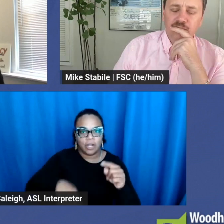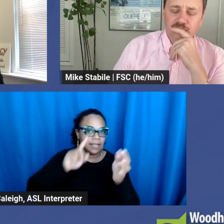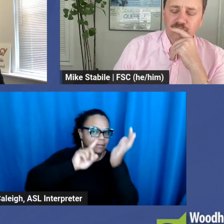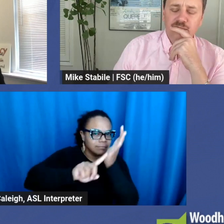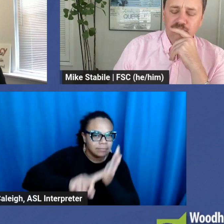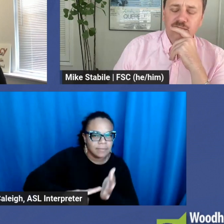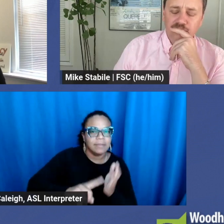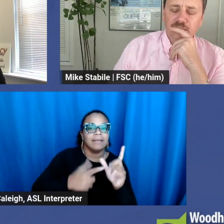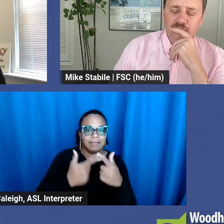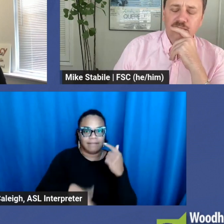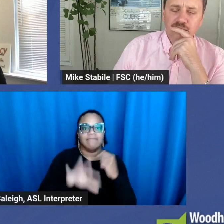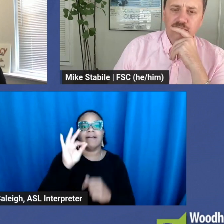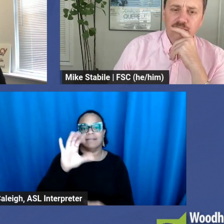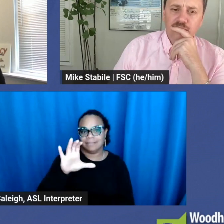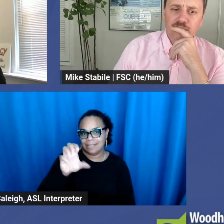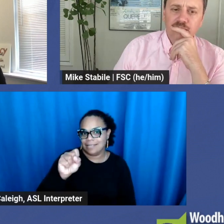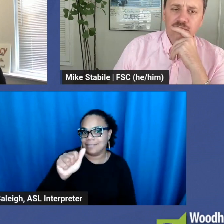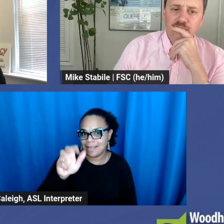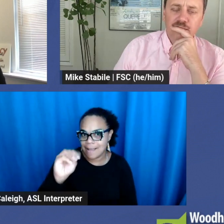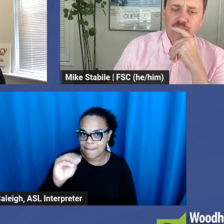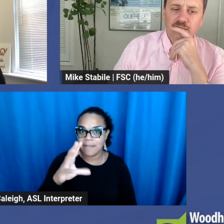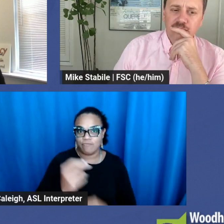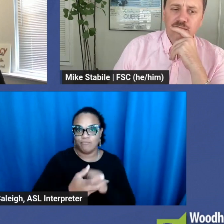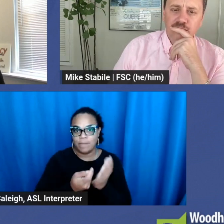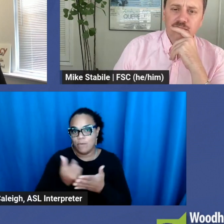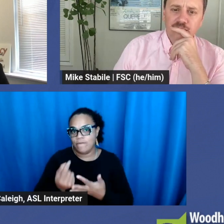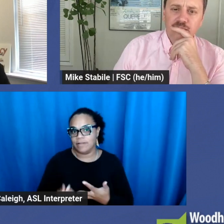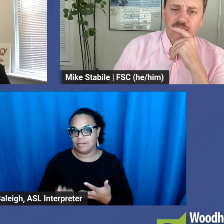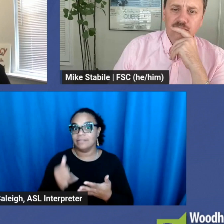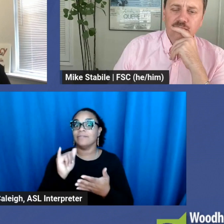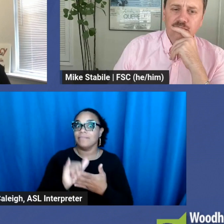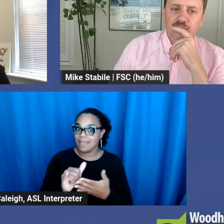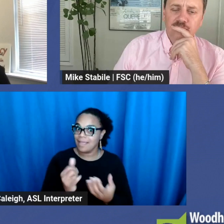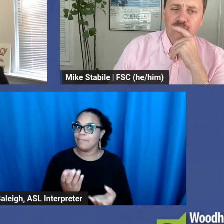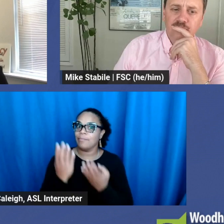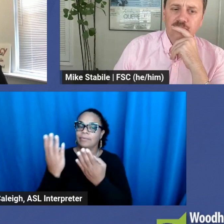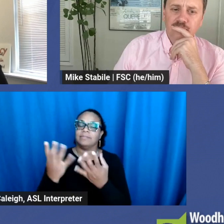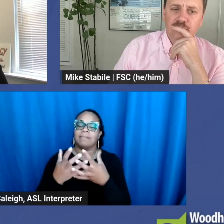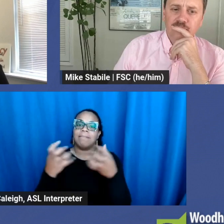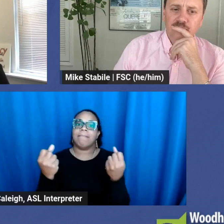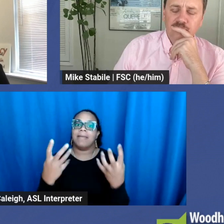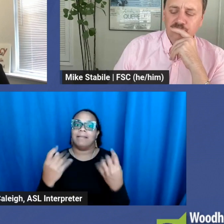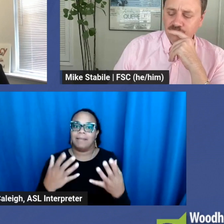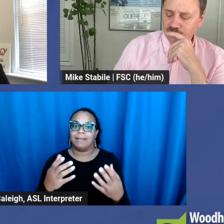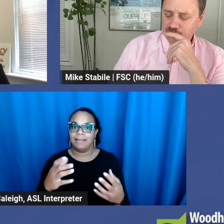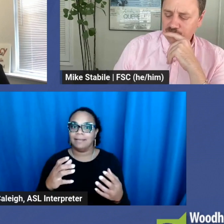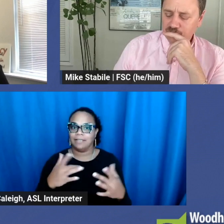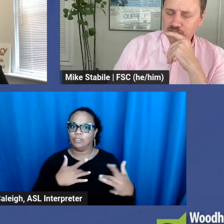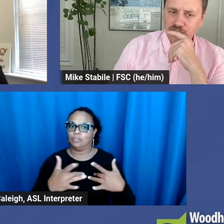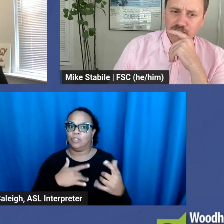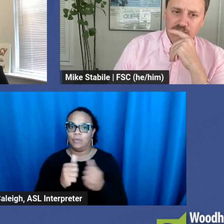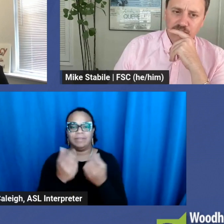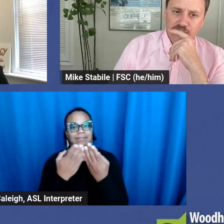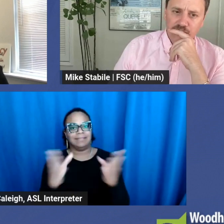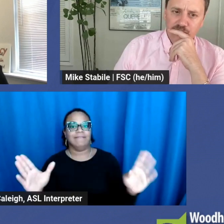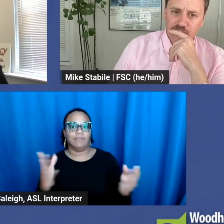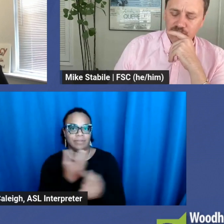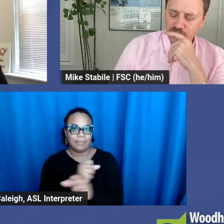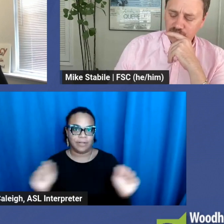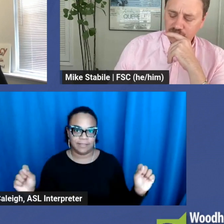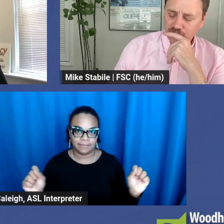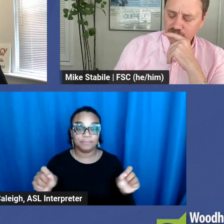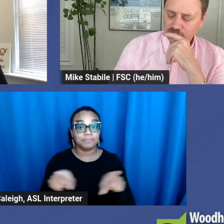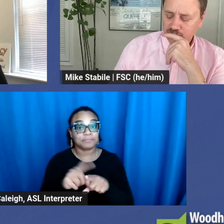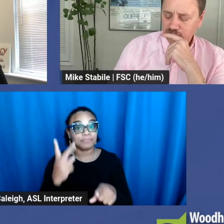CSAM and remove it, raises a lot of civil liberties concerns. We're seeing some of those same concerns also come up in a bill called